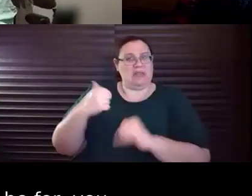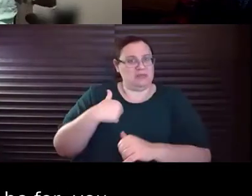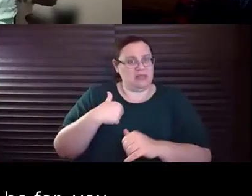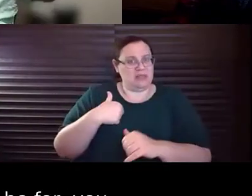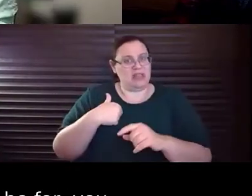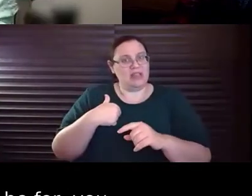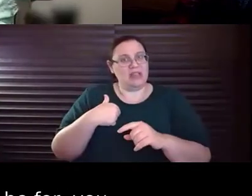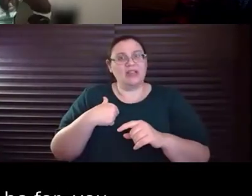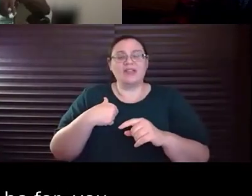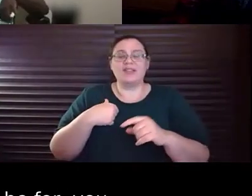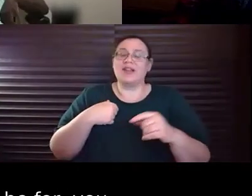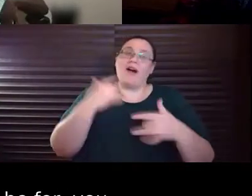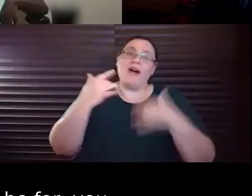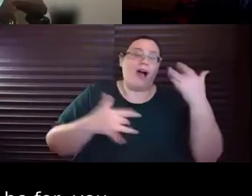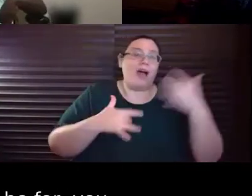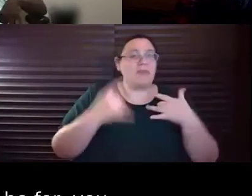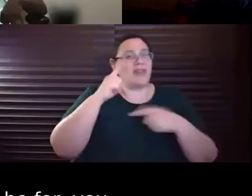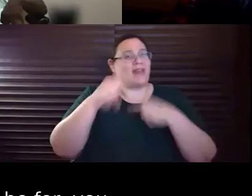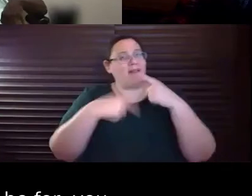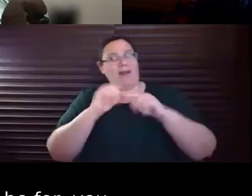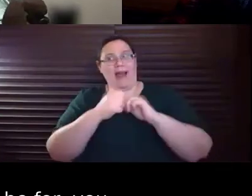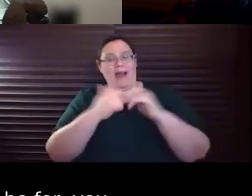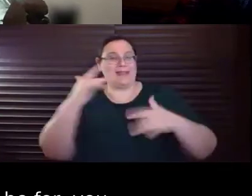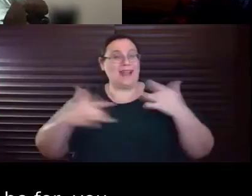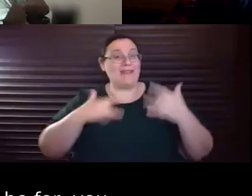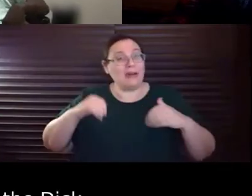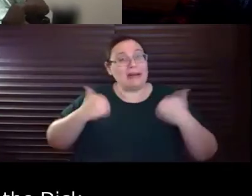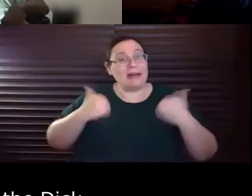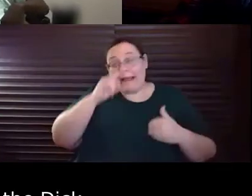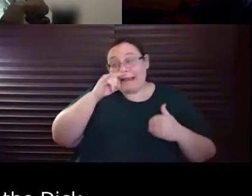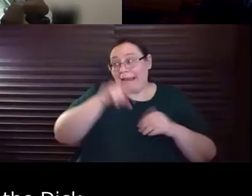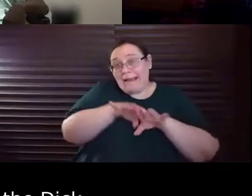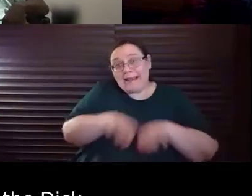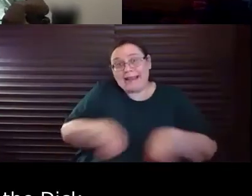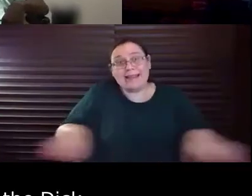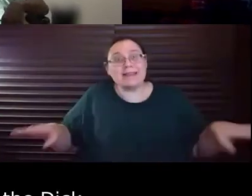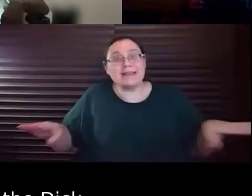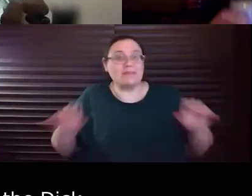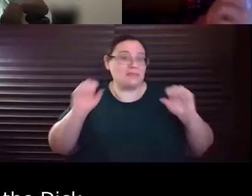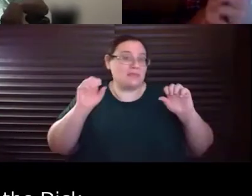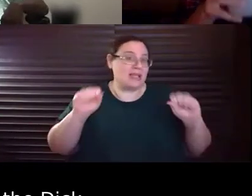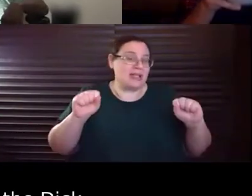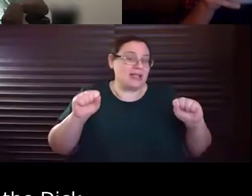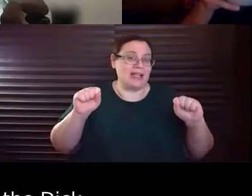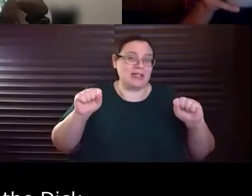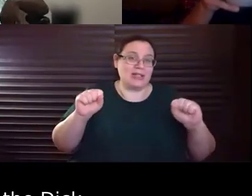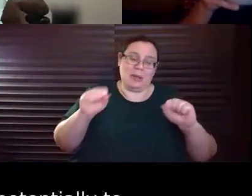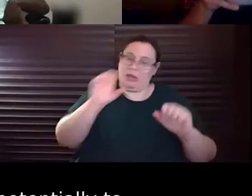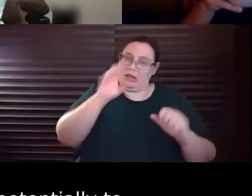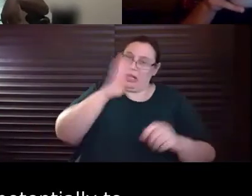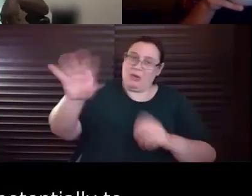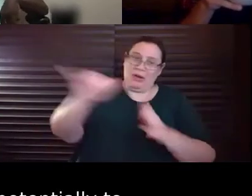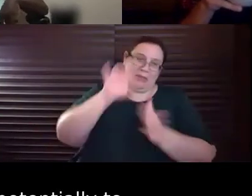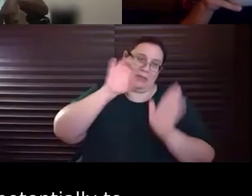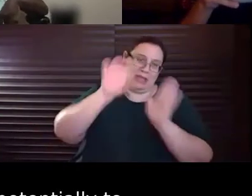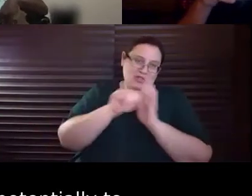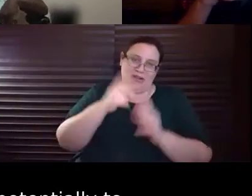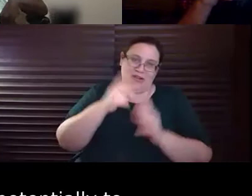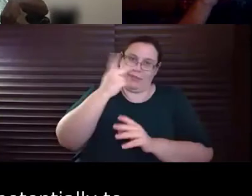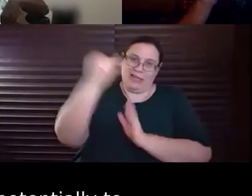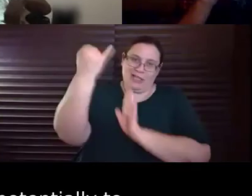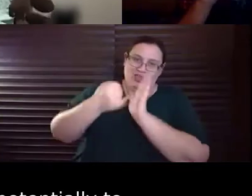for little kids potentially picture of his dick notwithstanding, but little